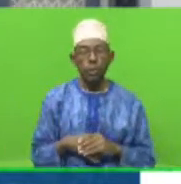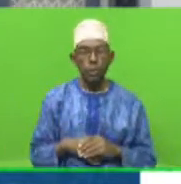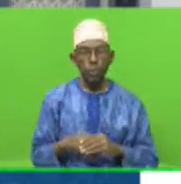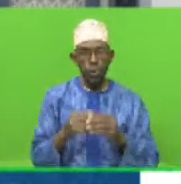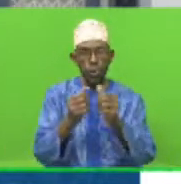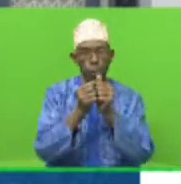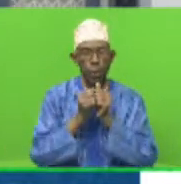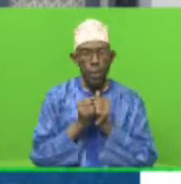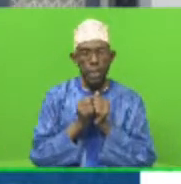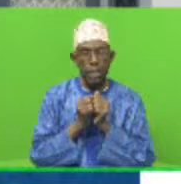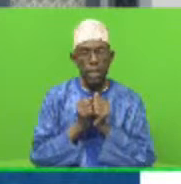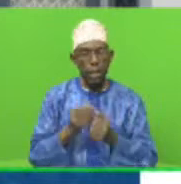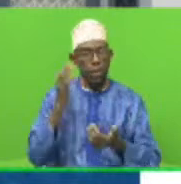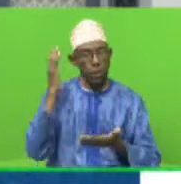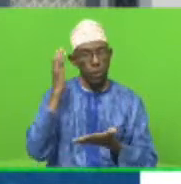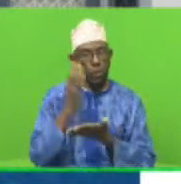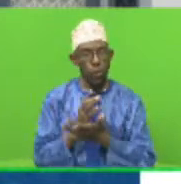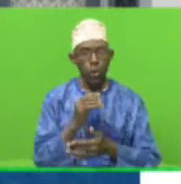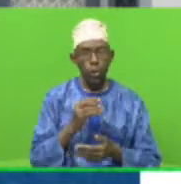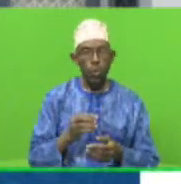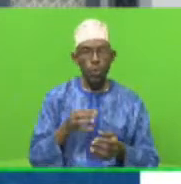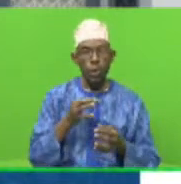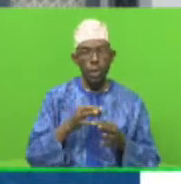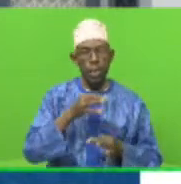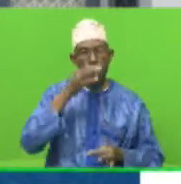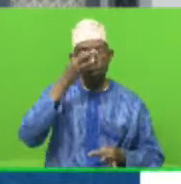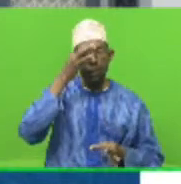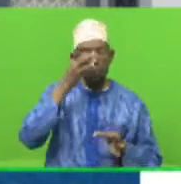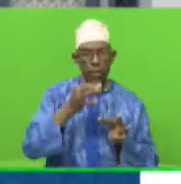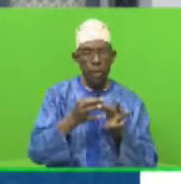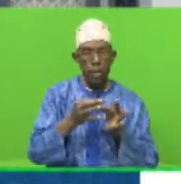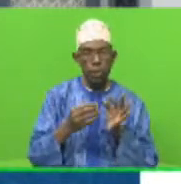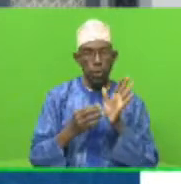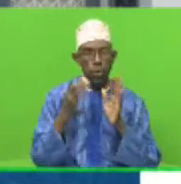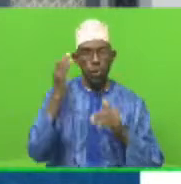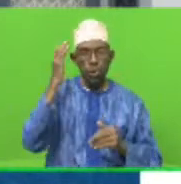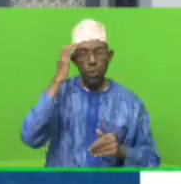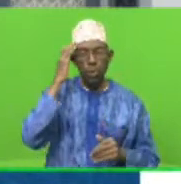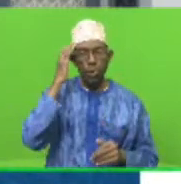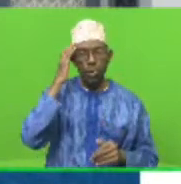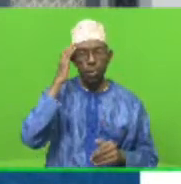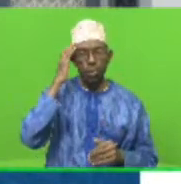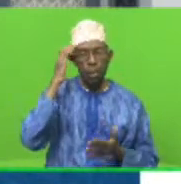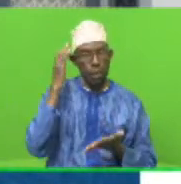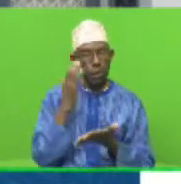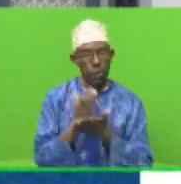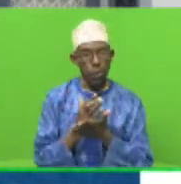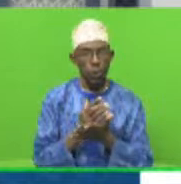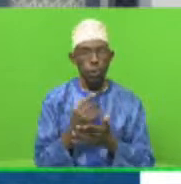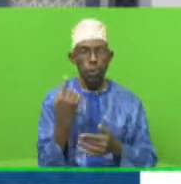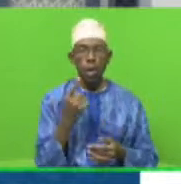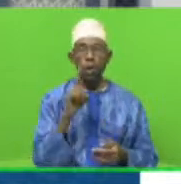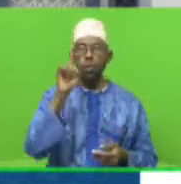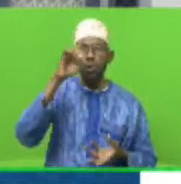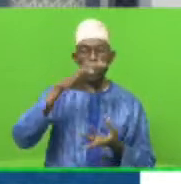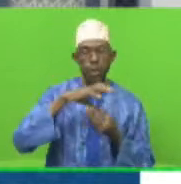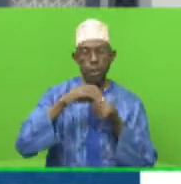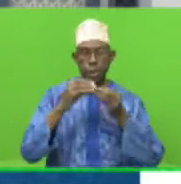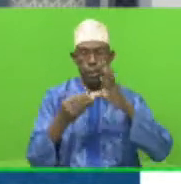that inclination, natural inclination, to recognize the fact that there is a